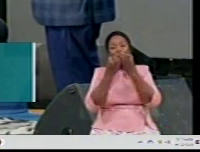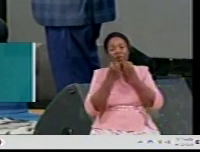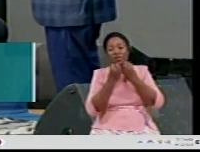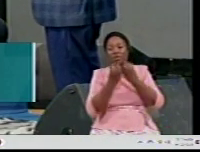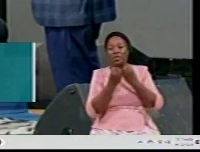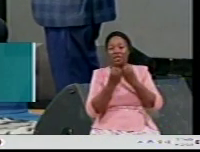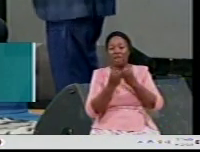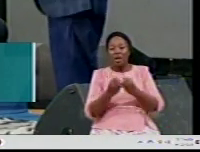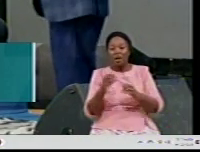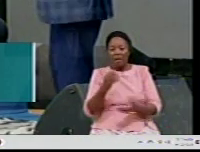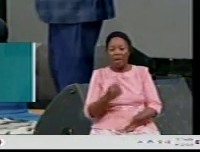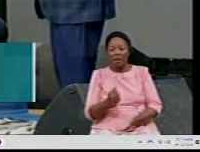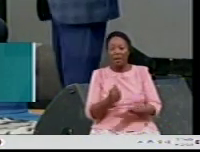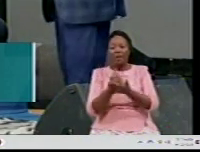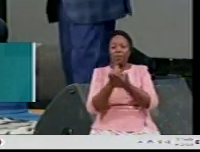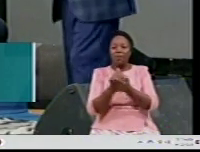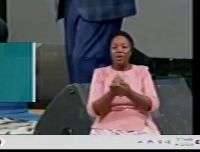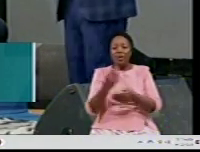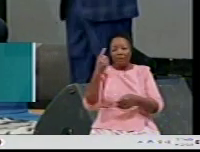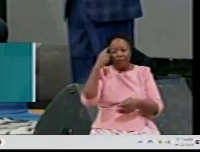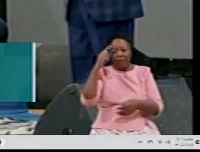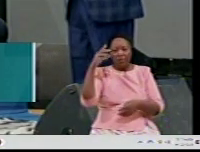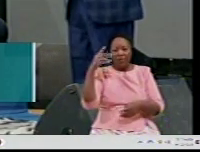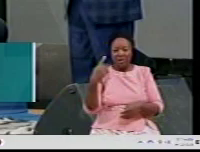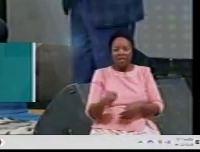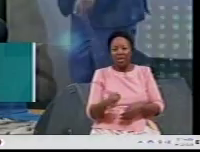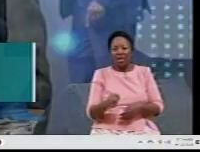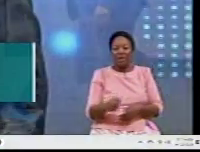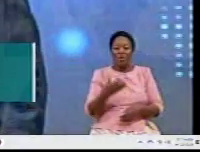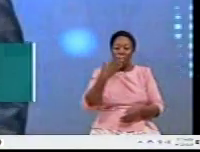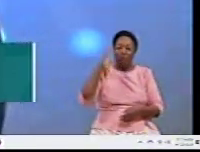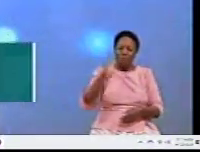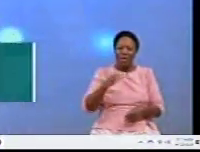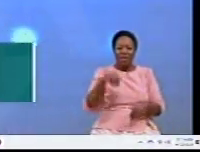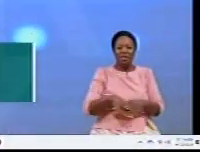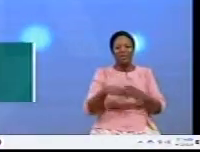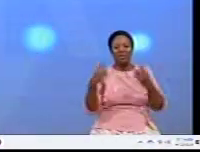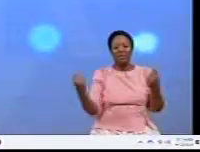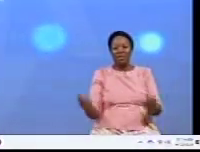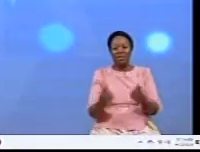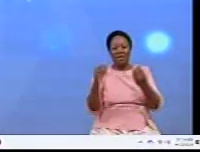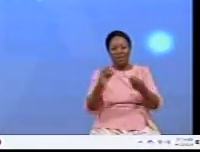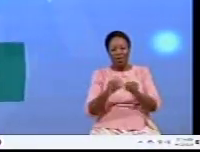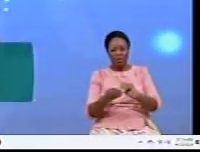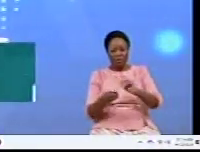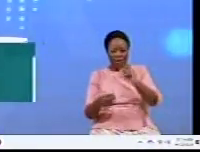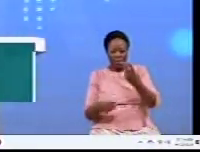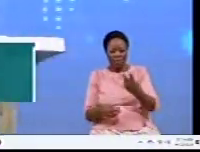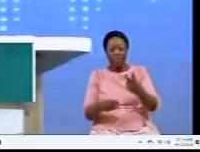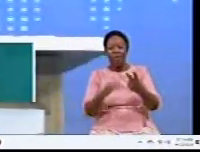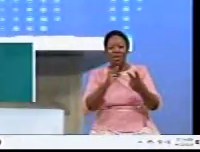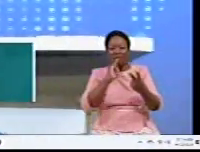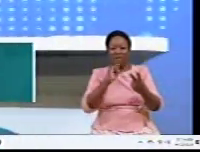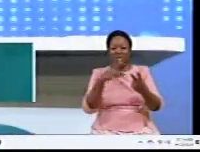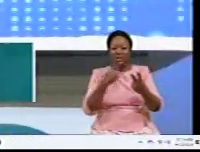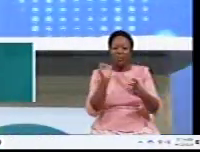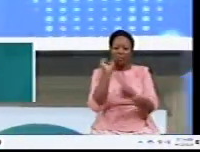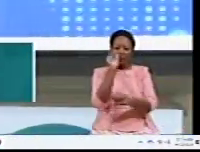imputation for the injurious in iniquity. Number two is